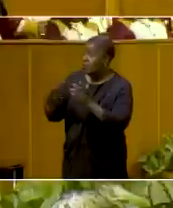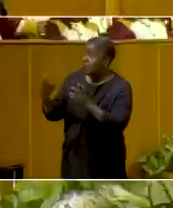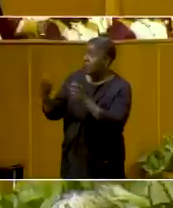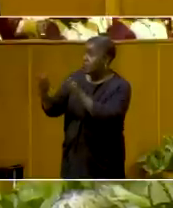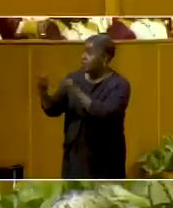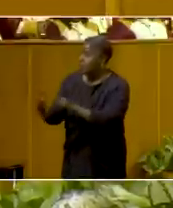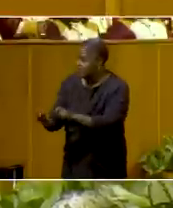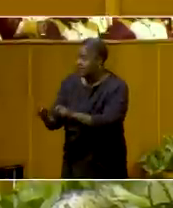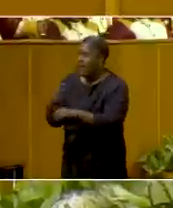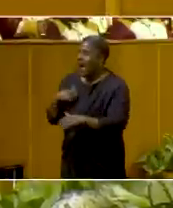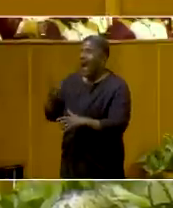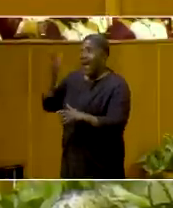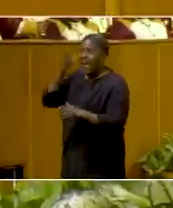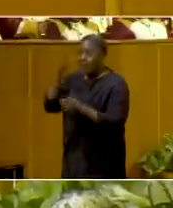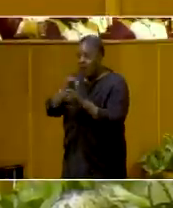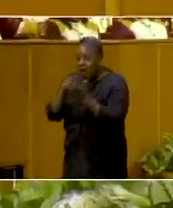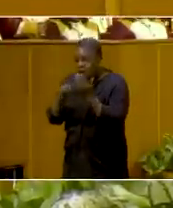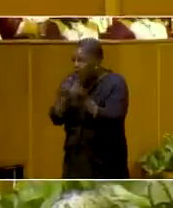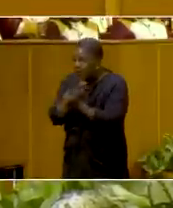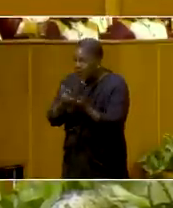hear everything that's happened to you?